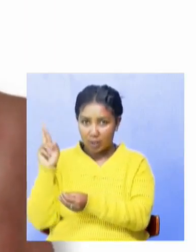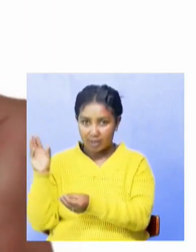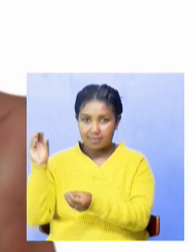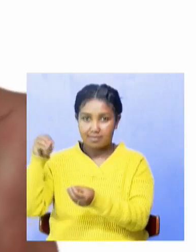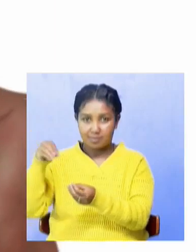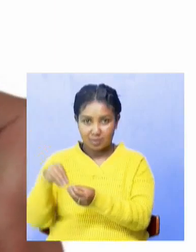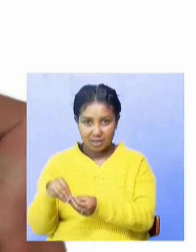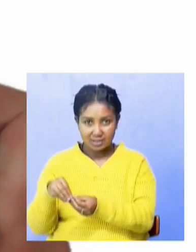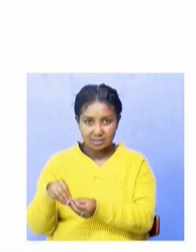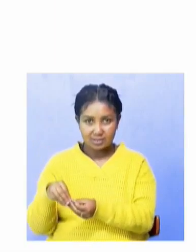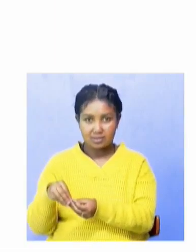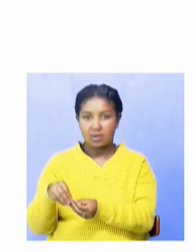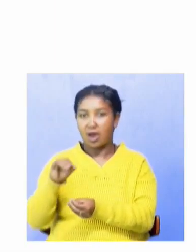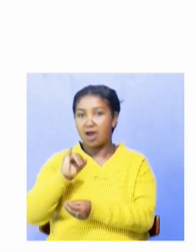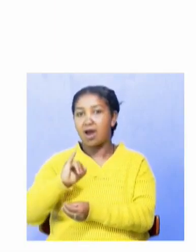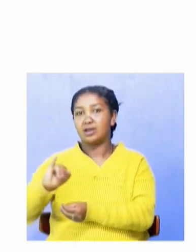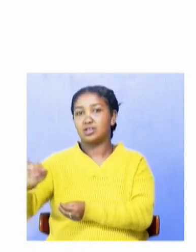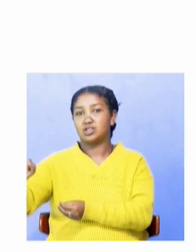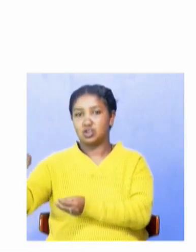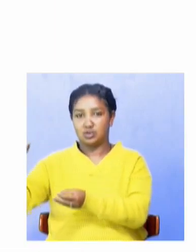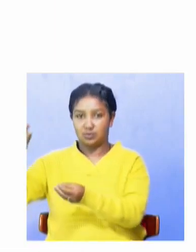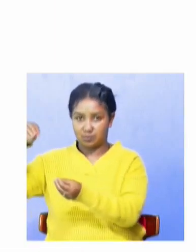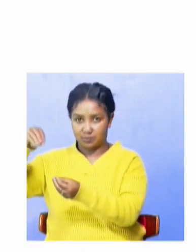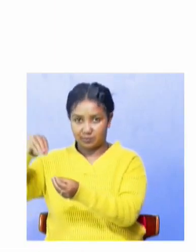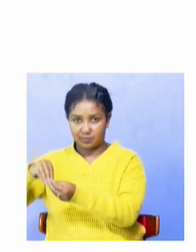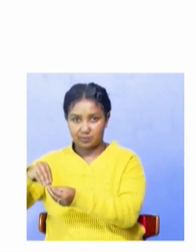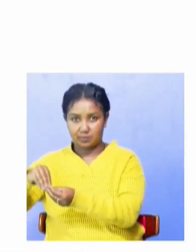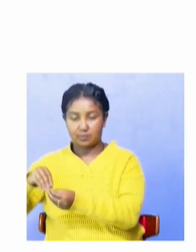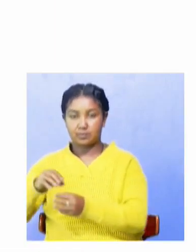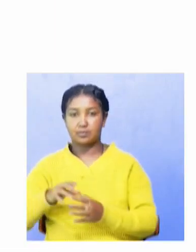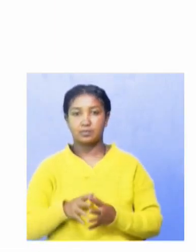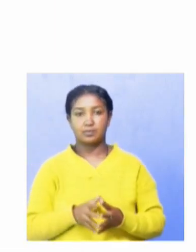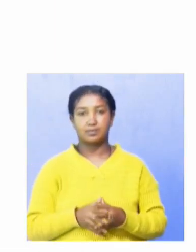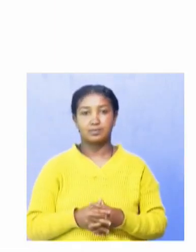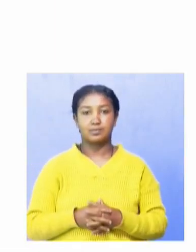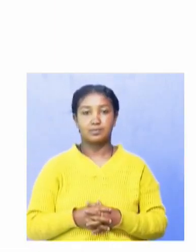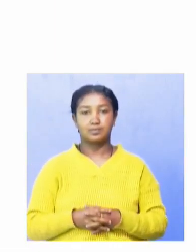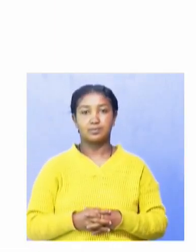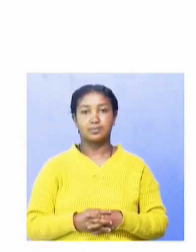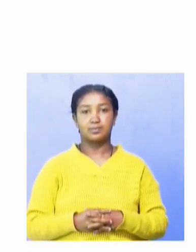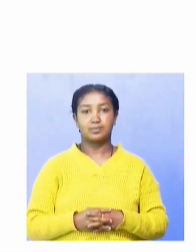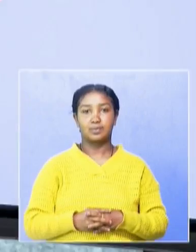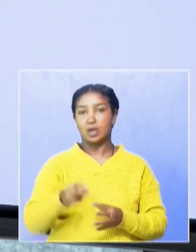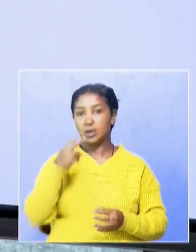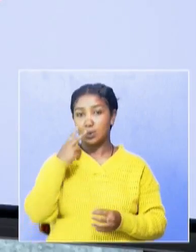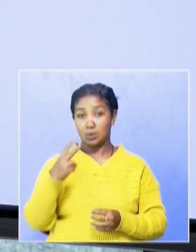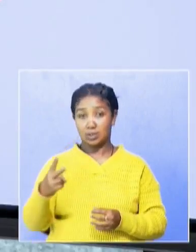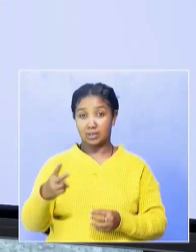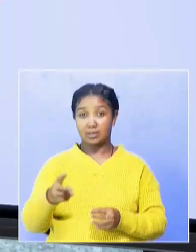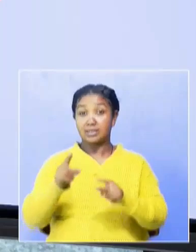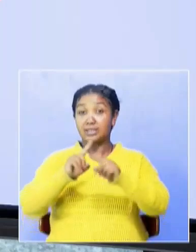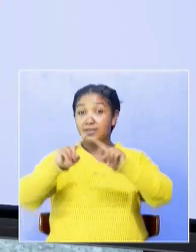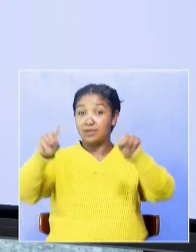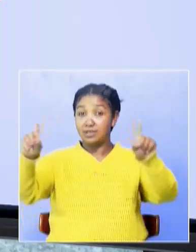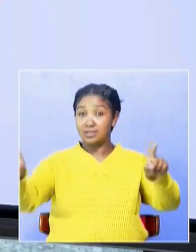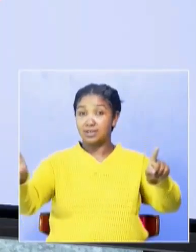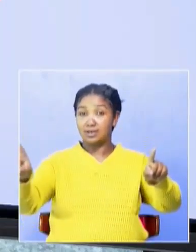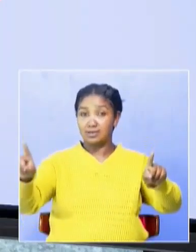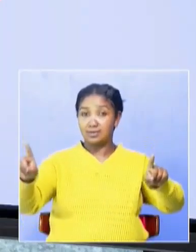were plus verb ing. Look, the difference